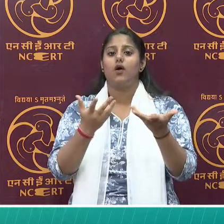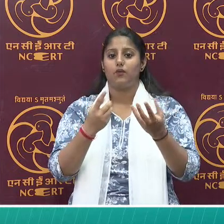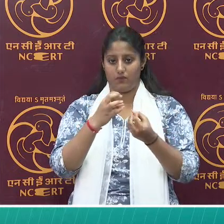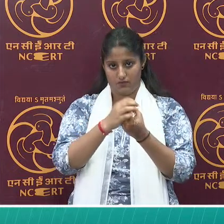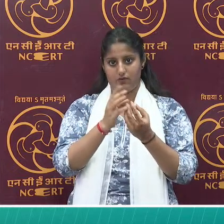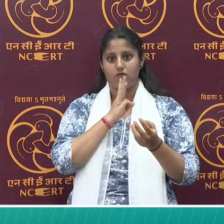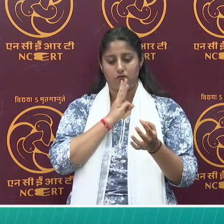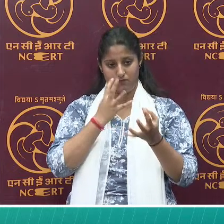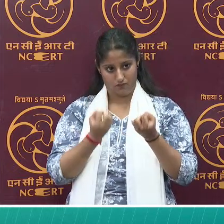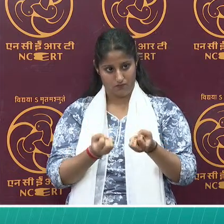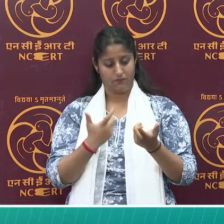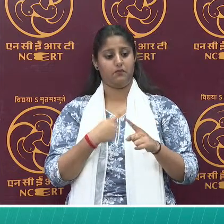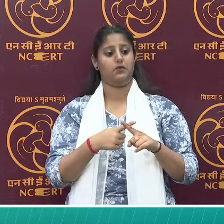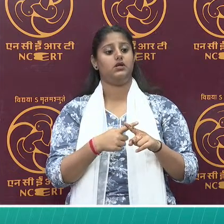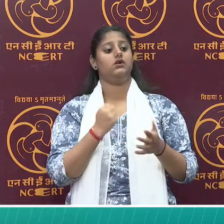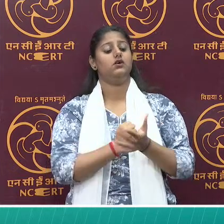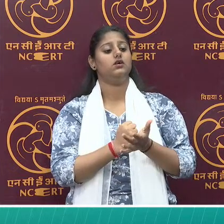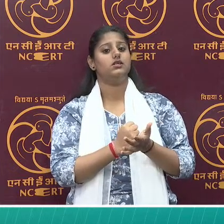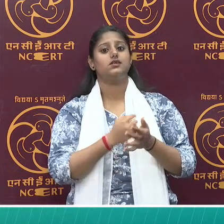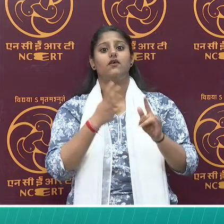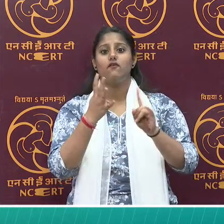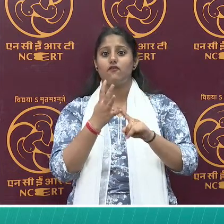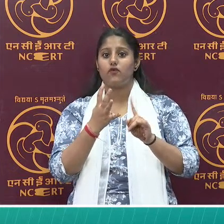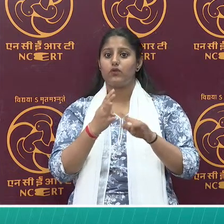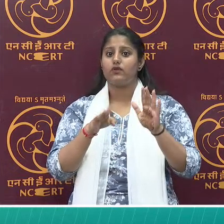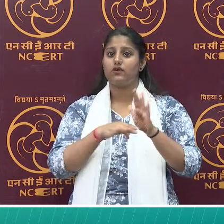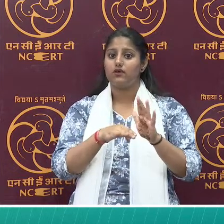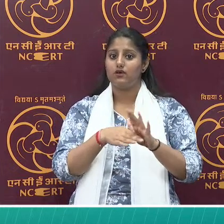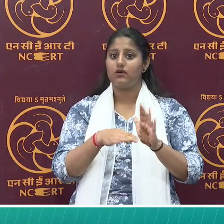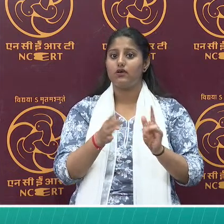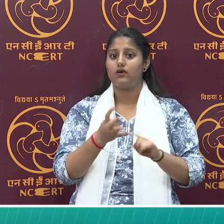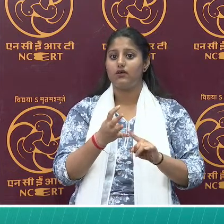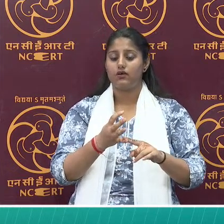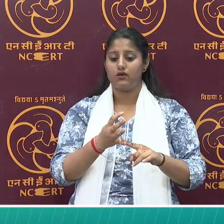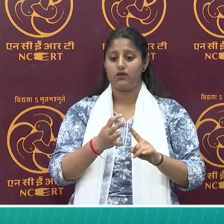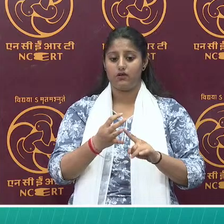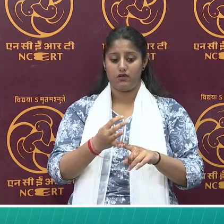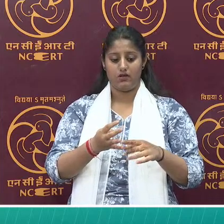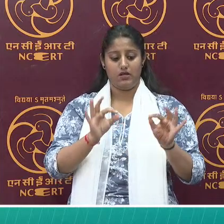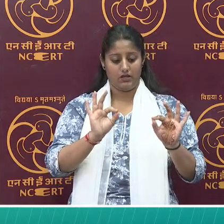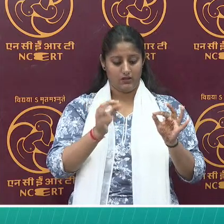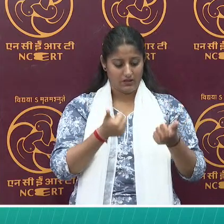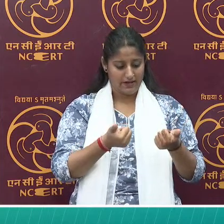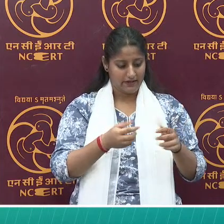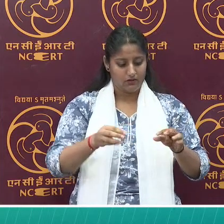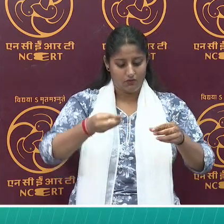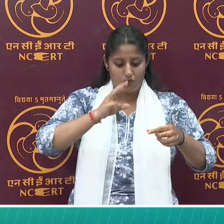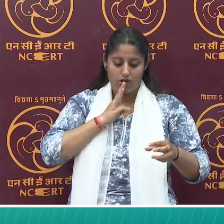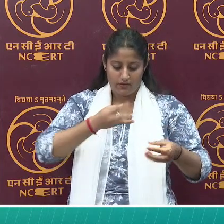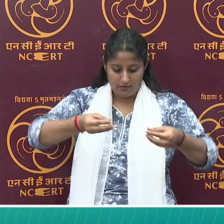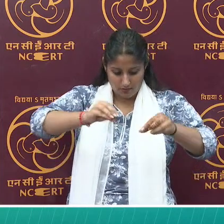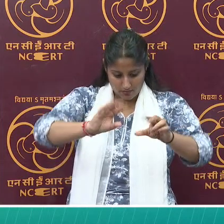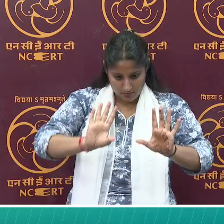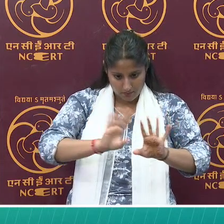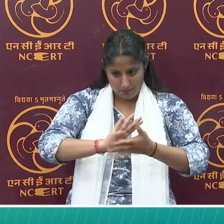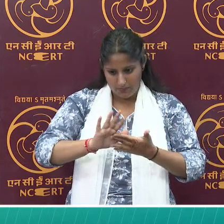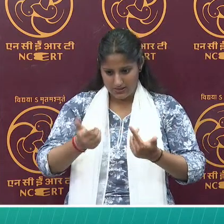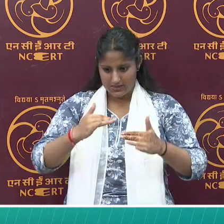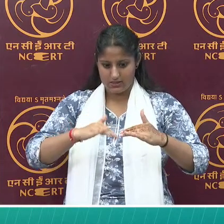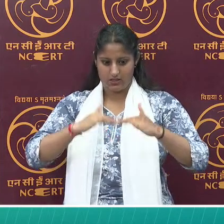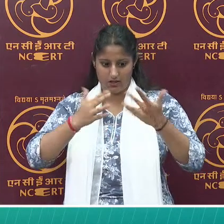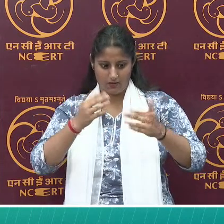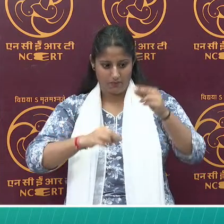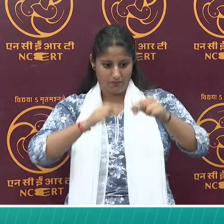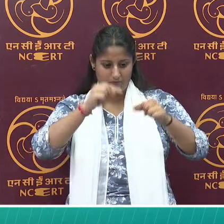required. Yes, so the fourth step is irrigation, providing adequate amount of water. Now next we need